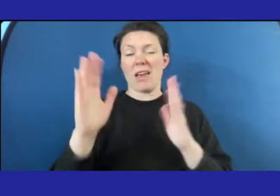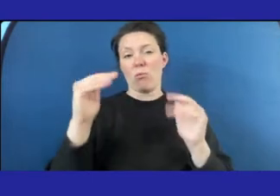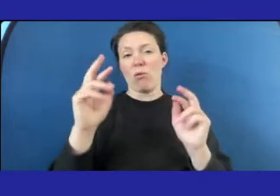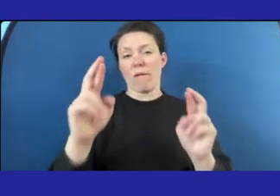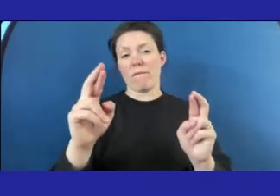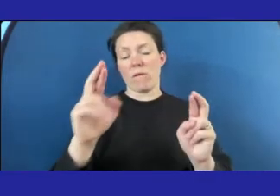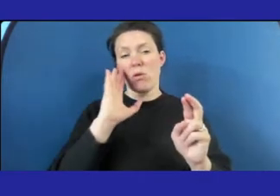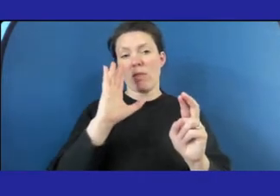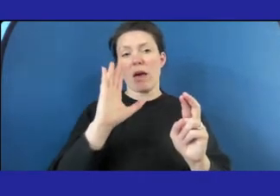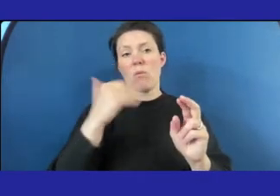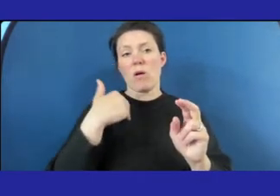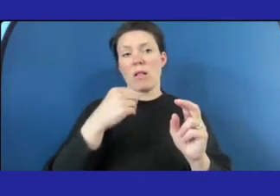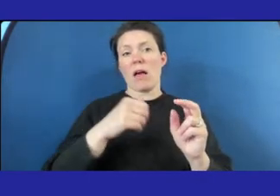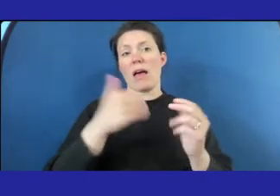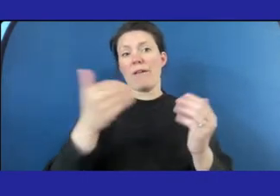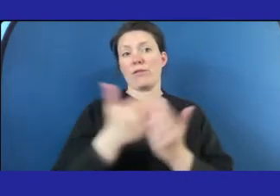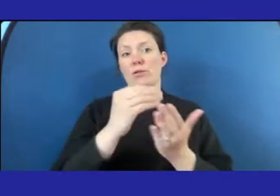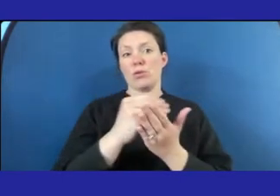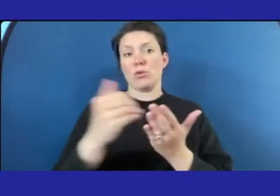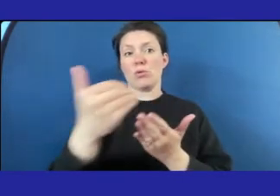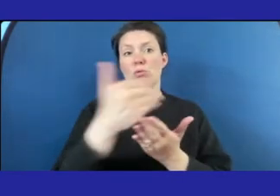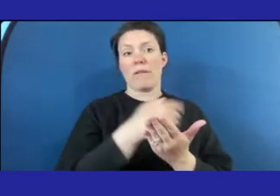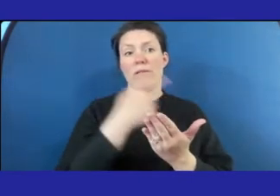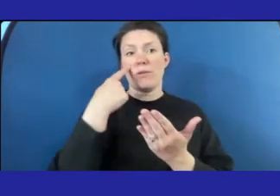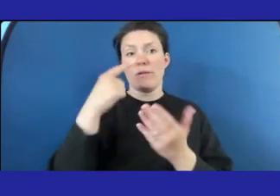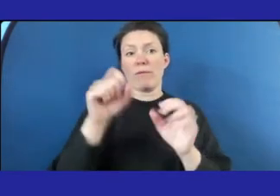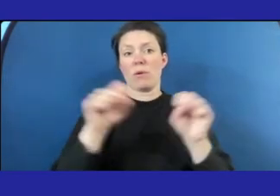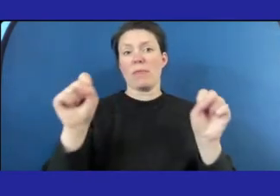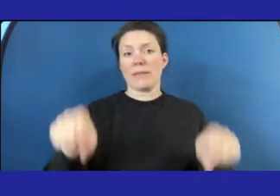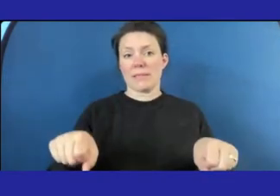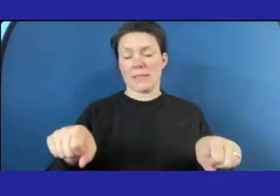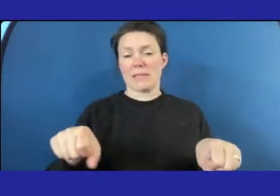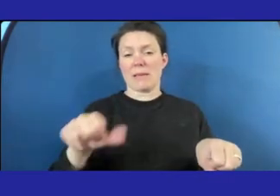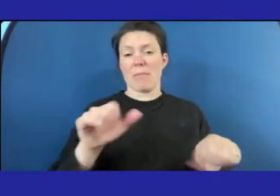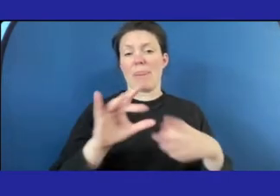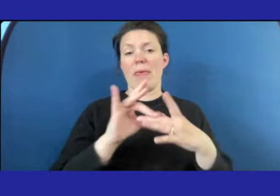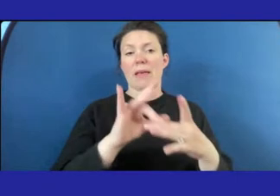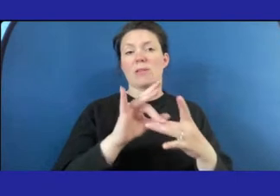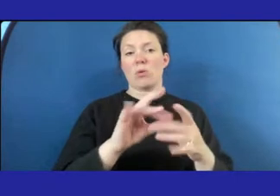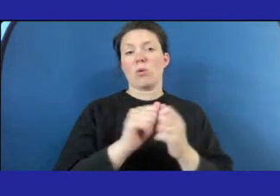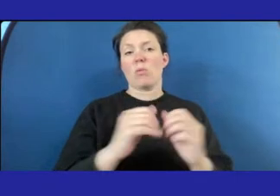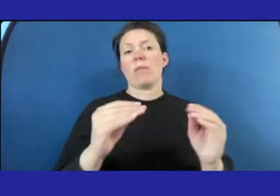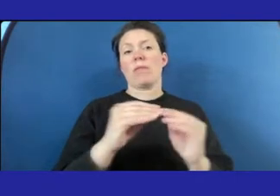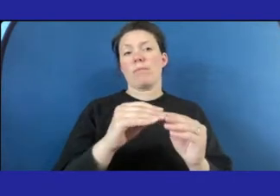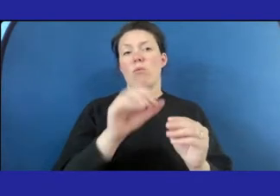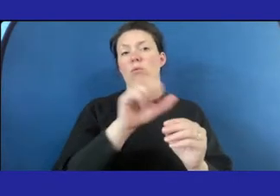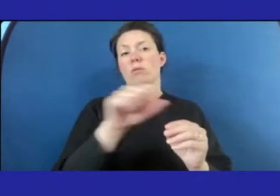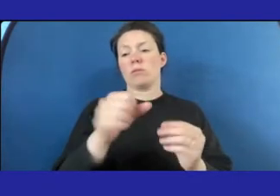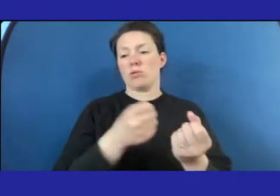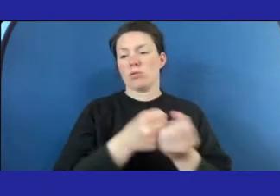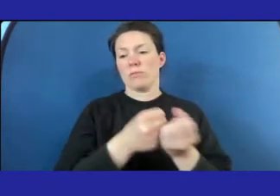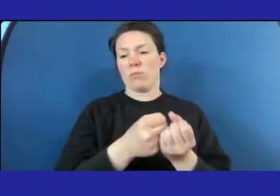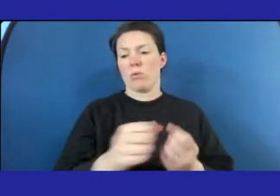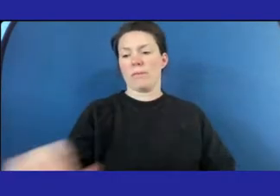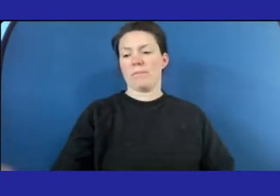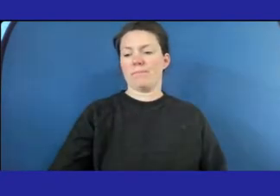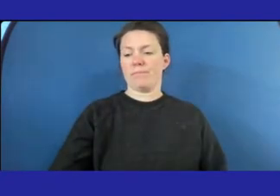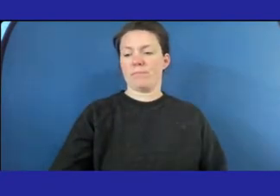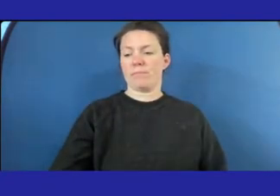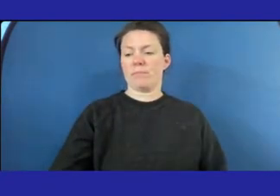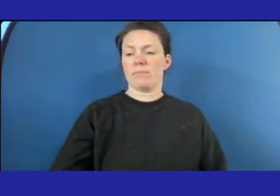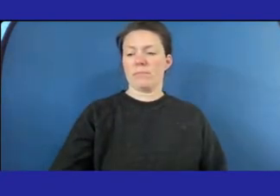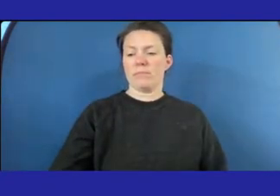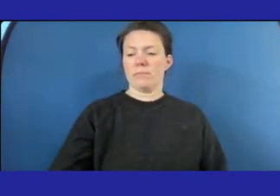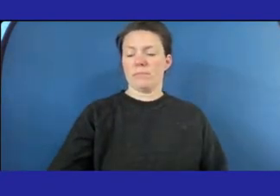bring additional new revenues into the system that's coordinated with more social service supports.